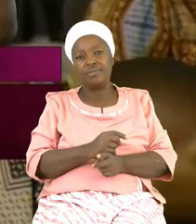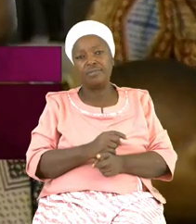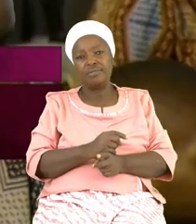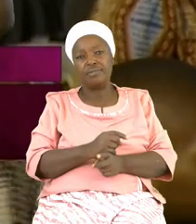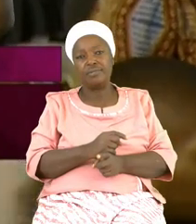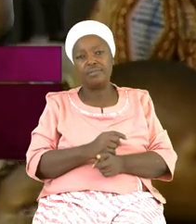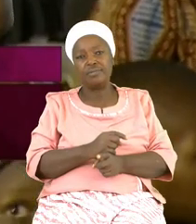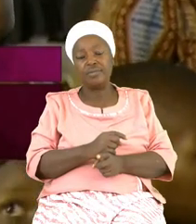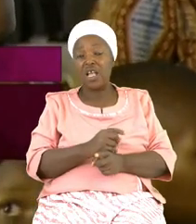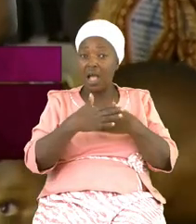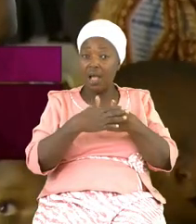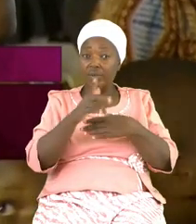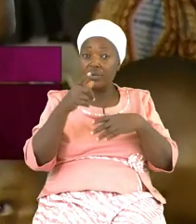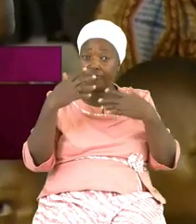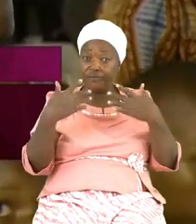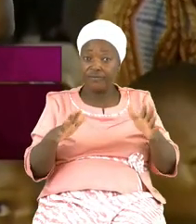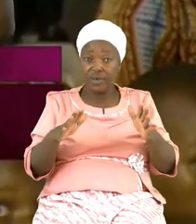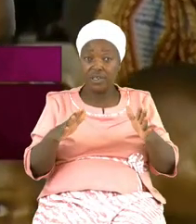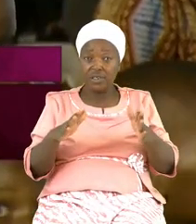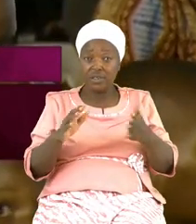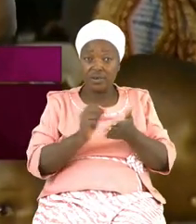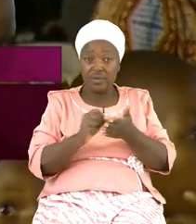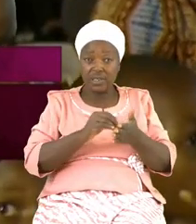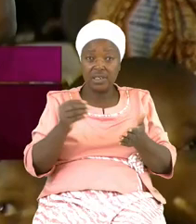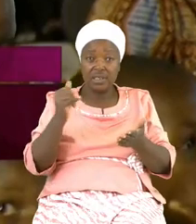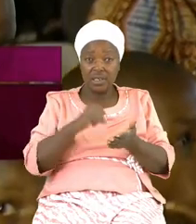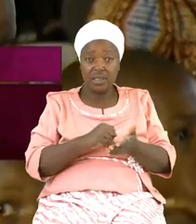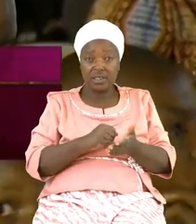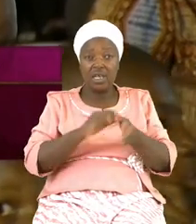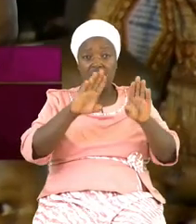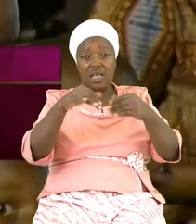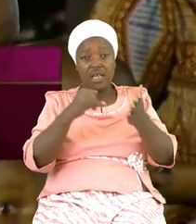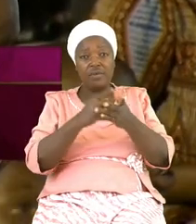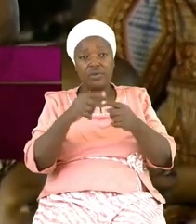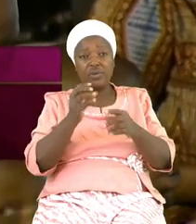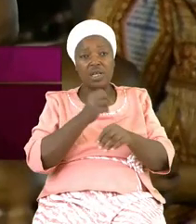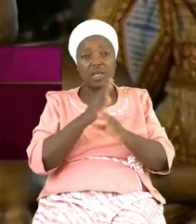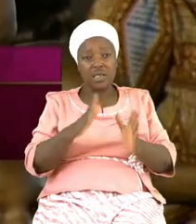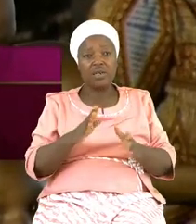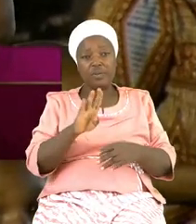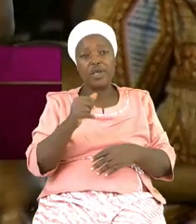After you finish completing it, give it to the counselor by you there.